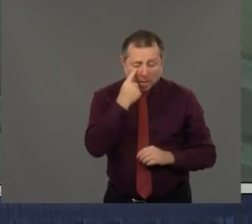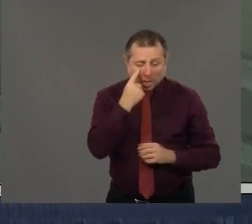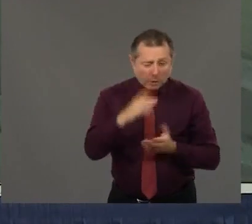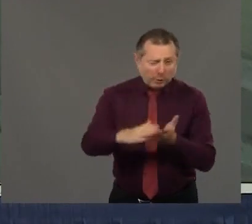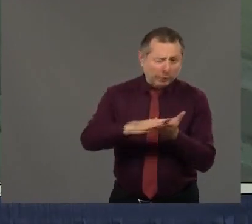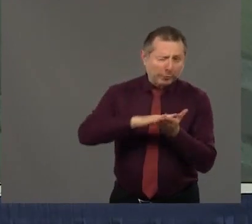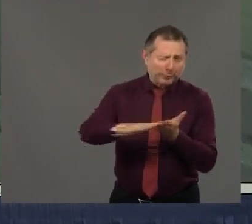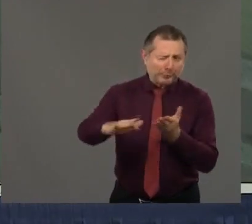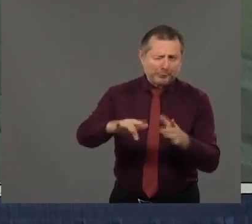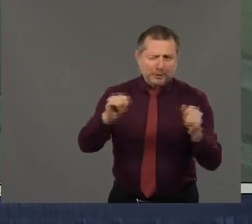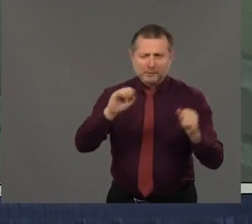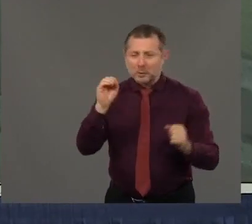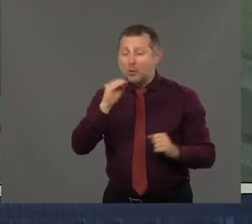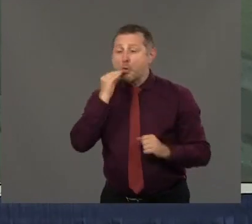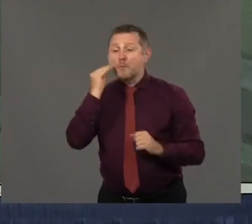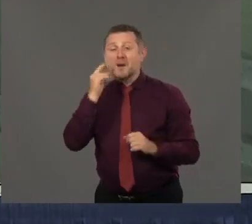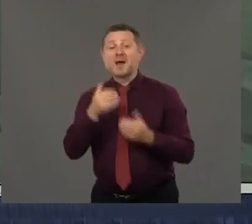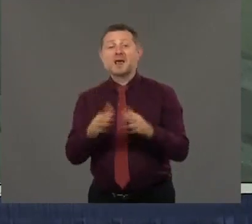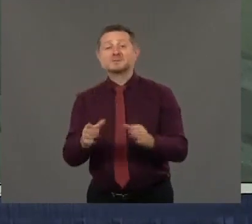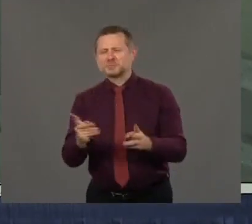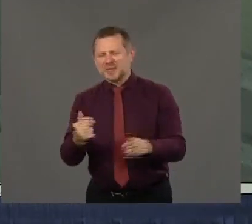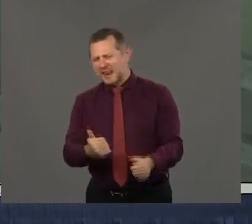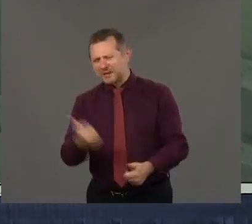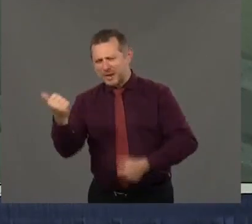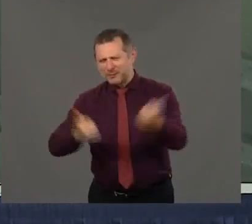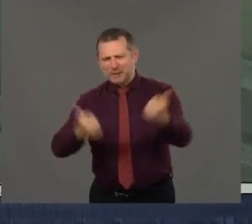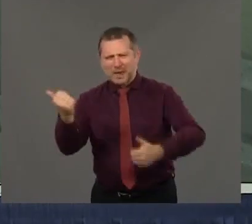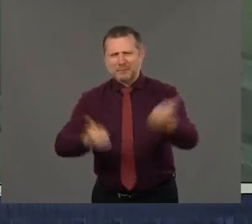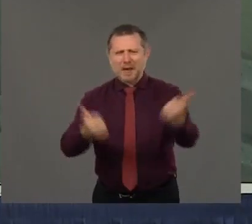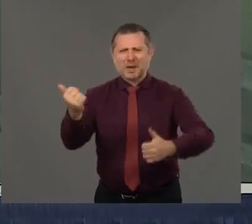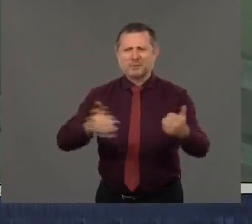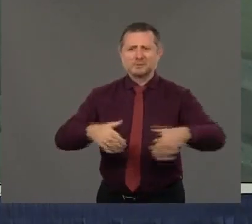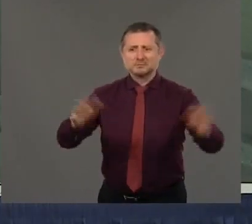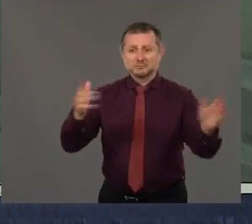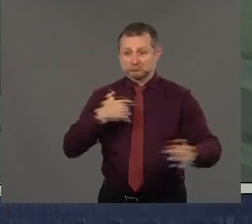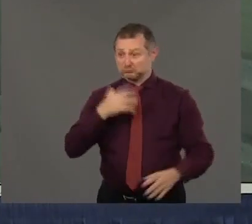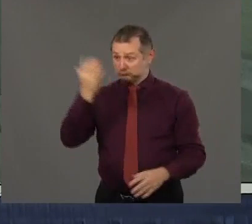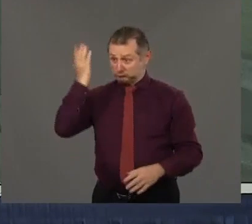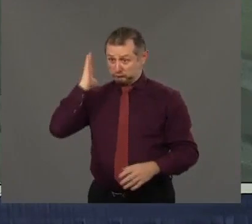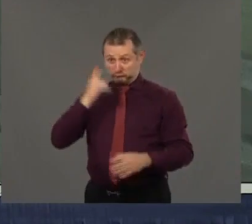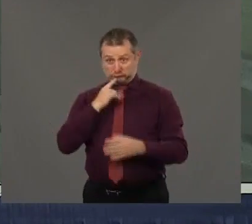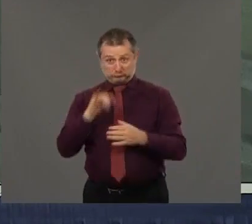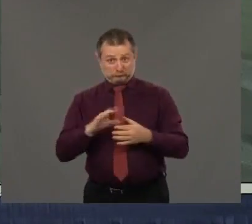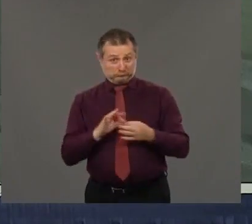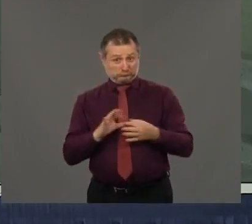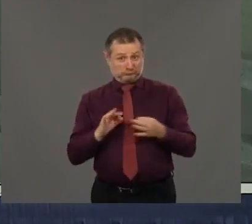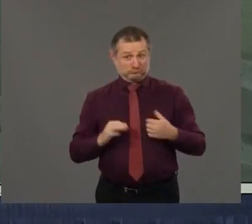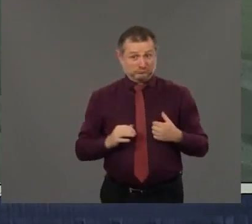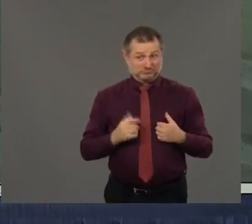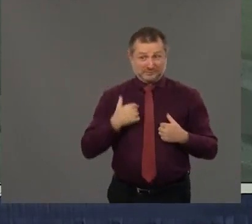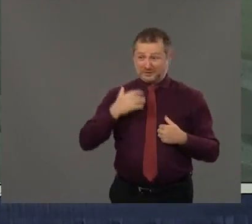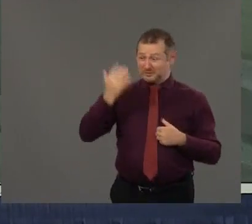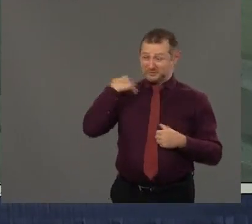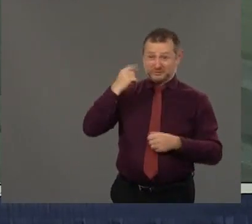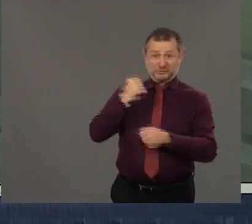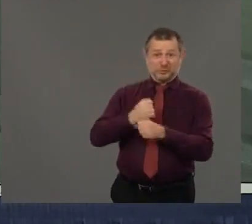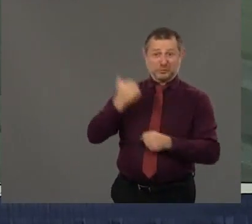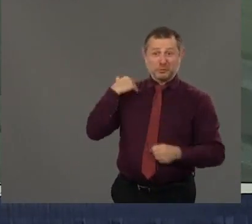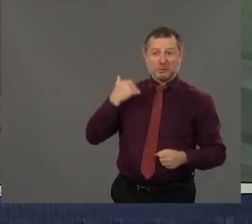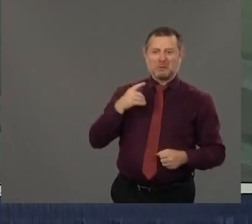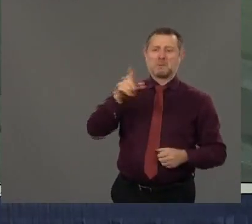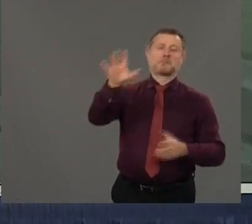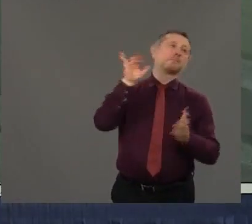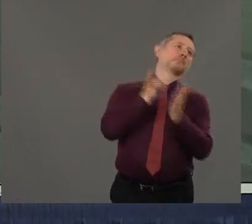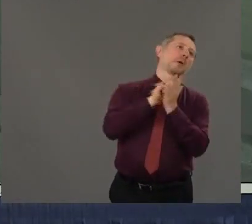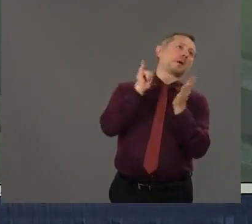Homeless people have to be off the train. If I had told you that 10 months ago, you would have said